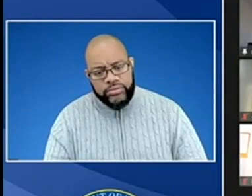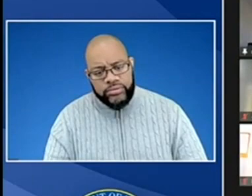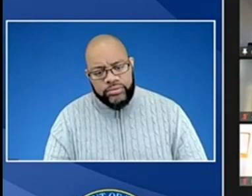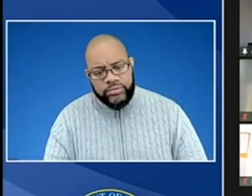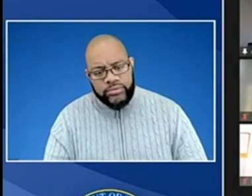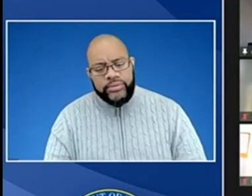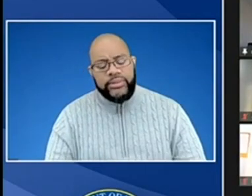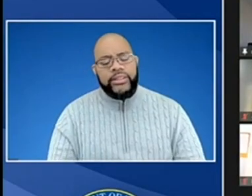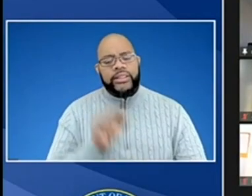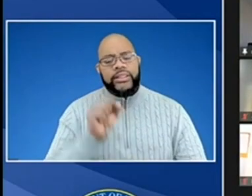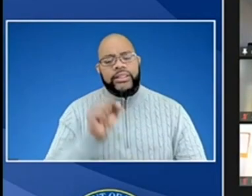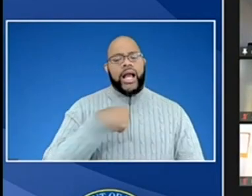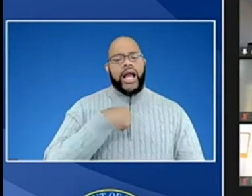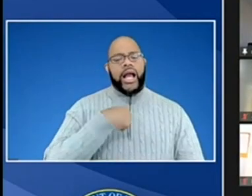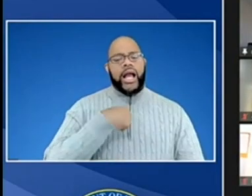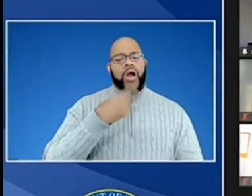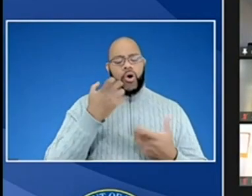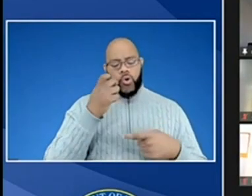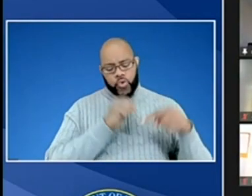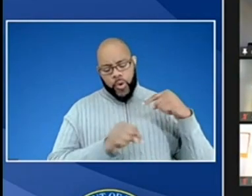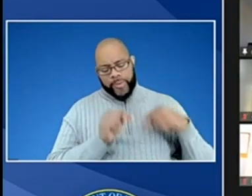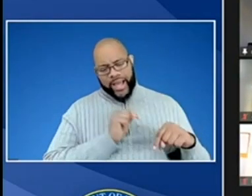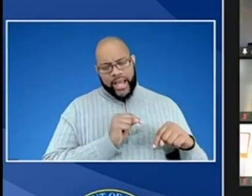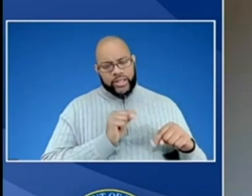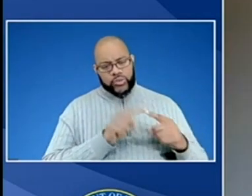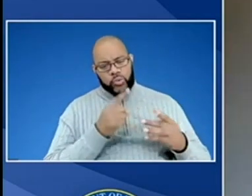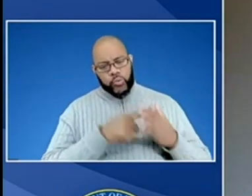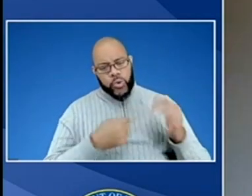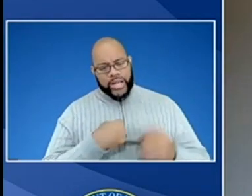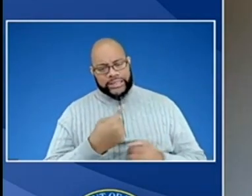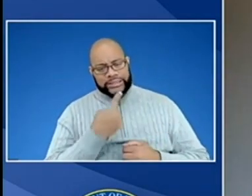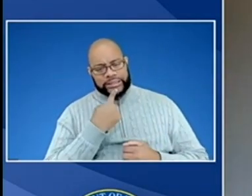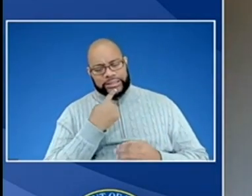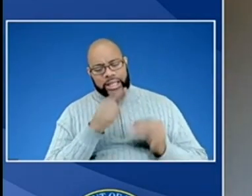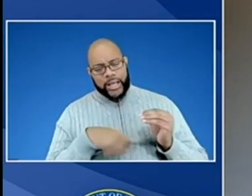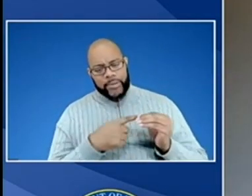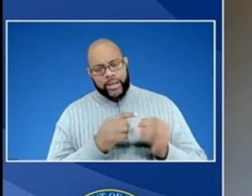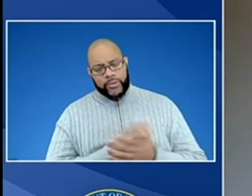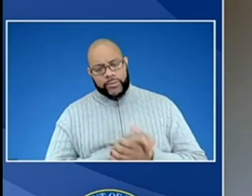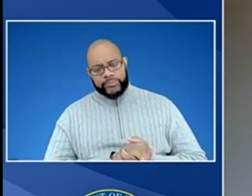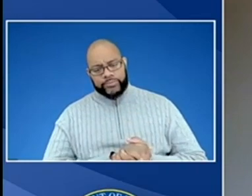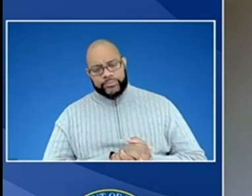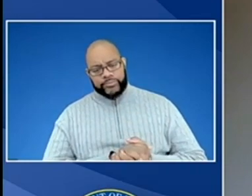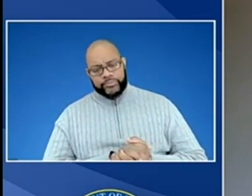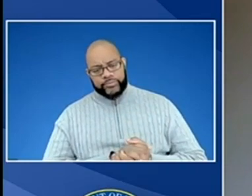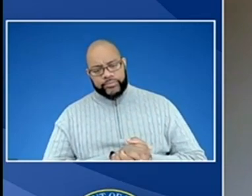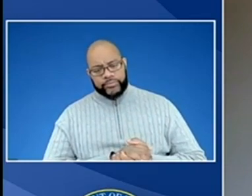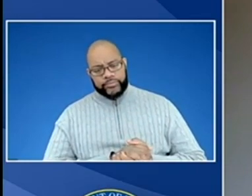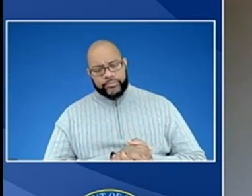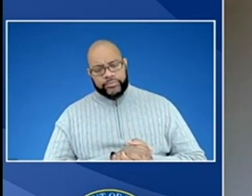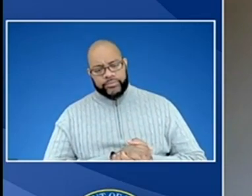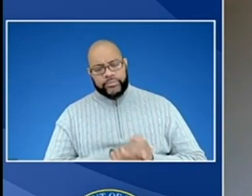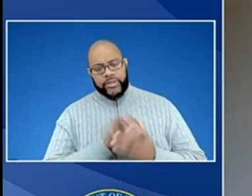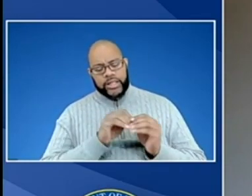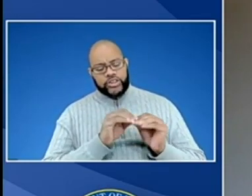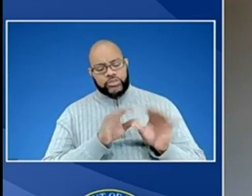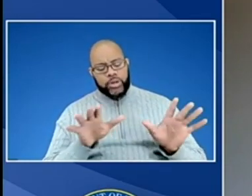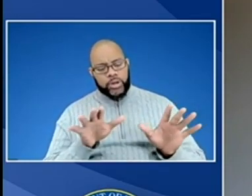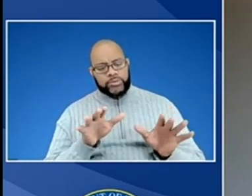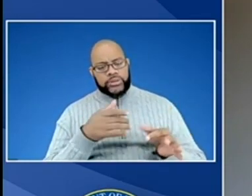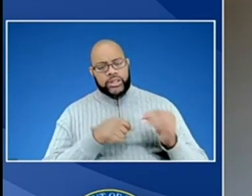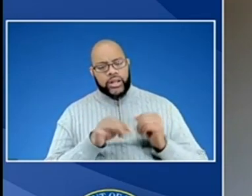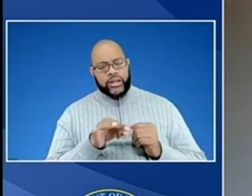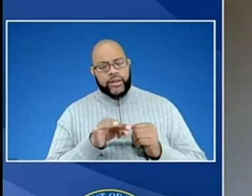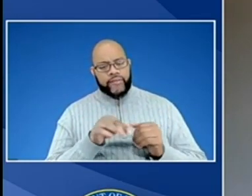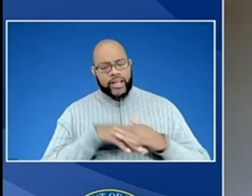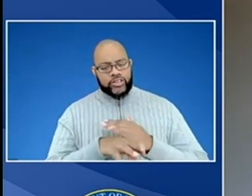I kind of wanted to go back to what I had said about the dispersal versus